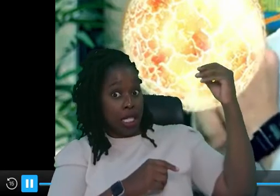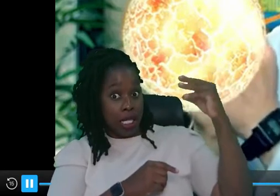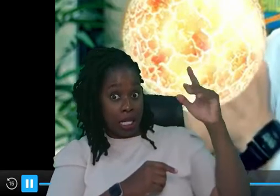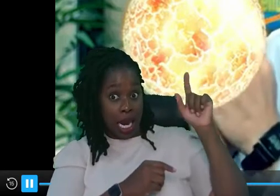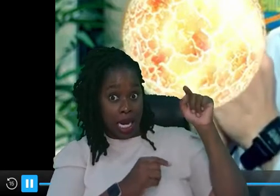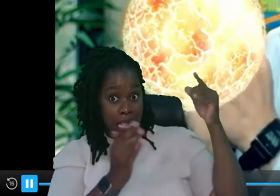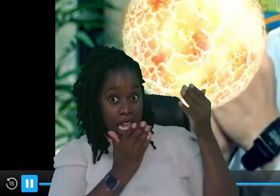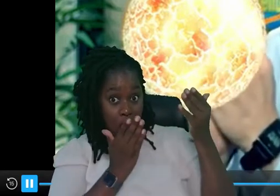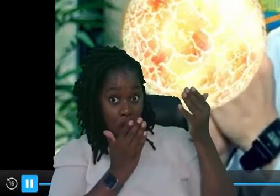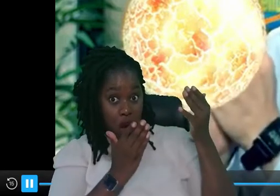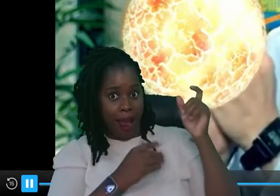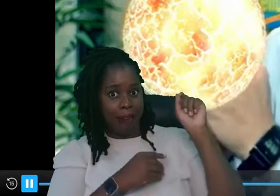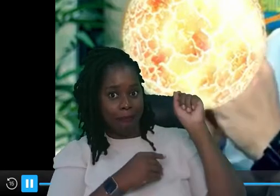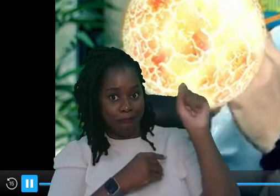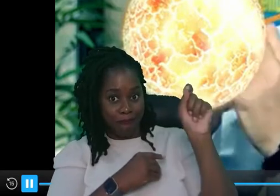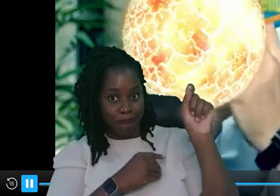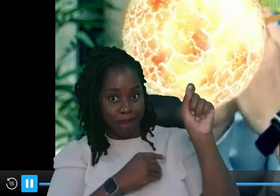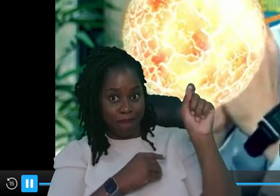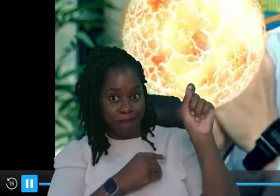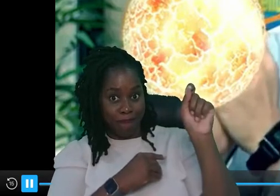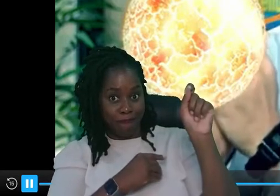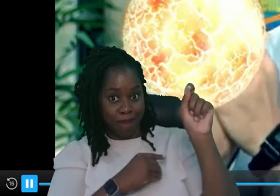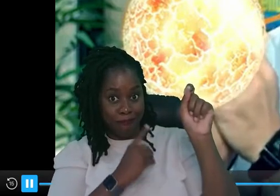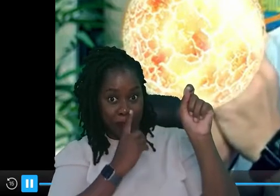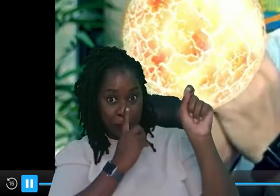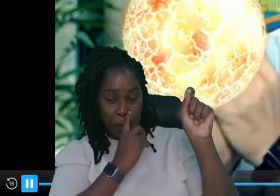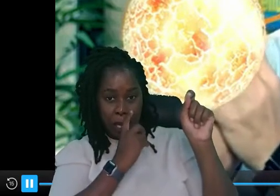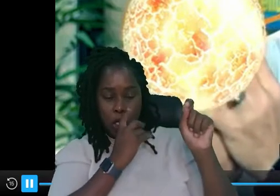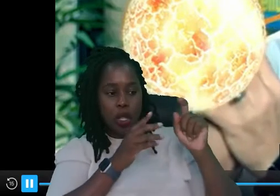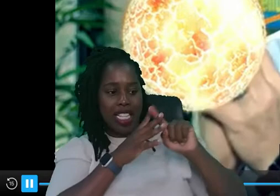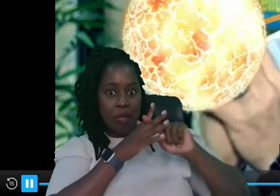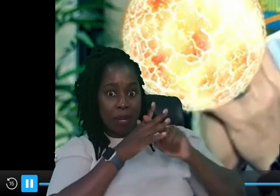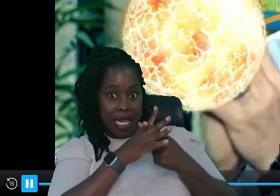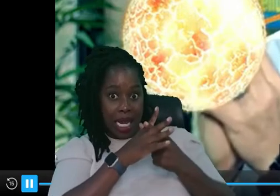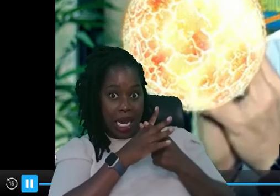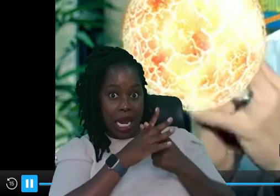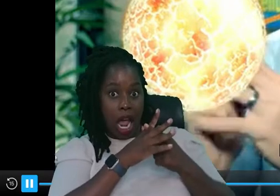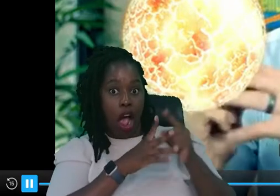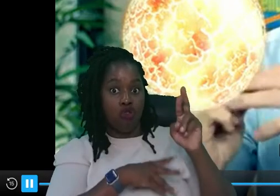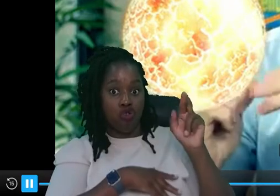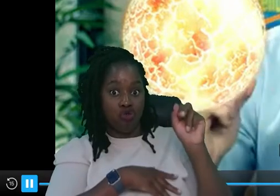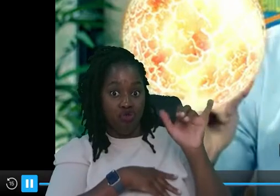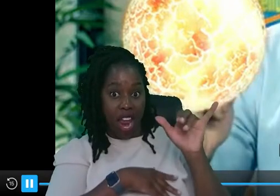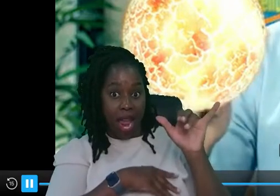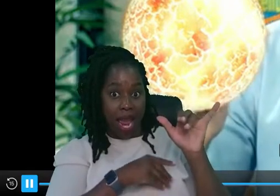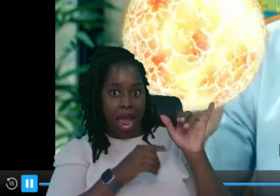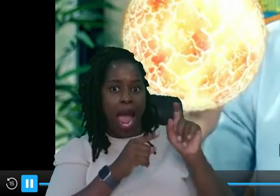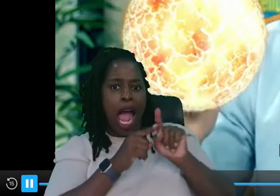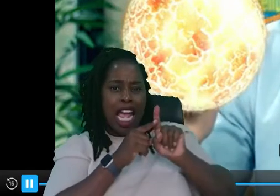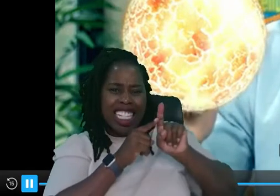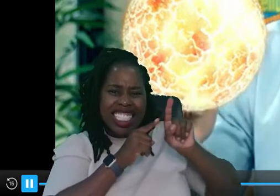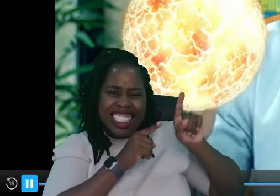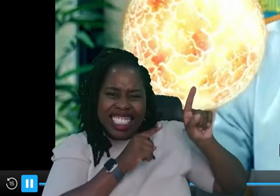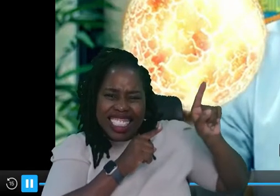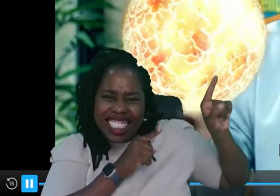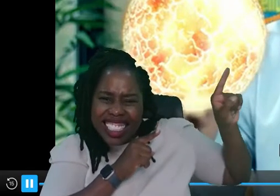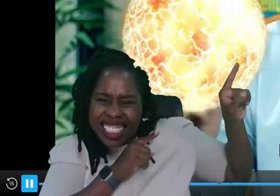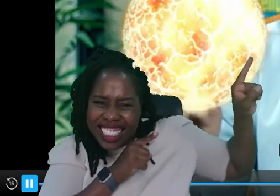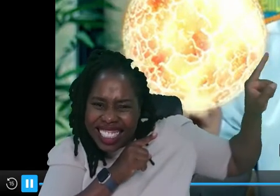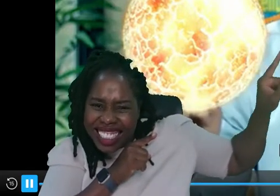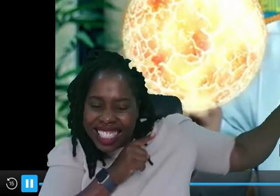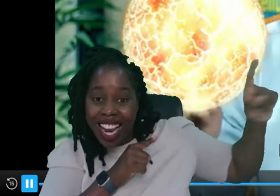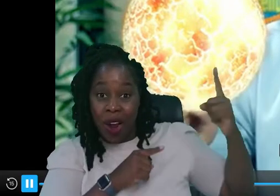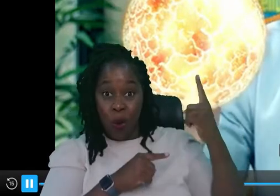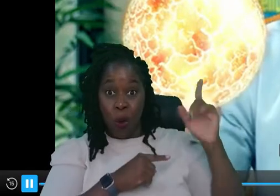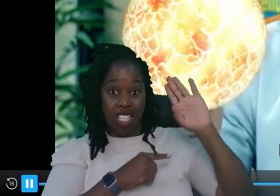and it has a definite end point right so like the Sun is the beginning of the ray and then it goes infinitely in one